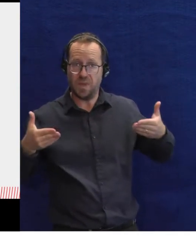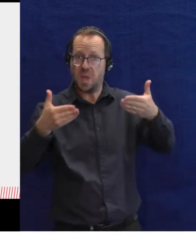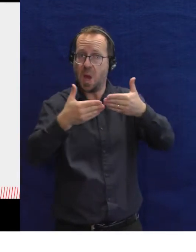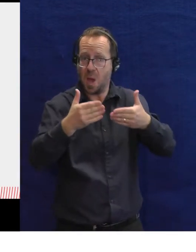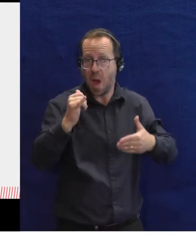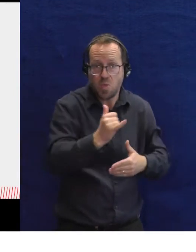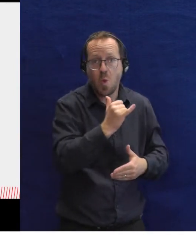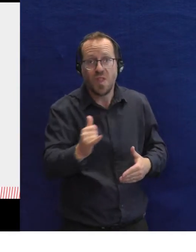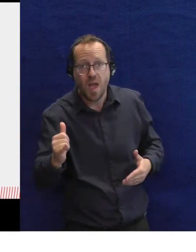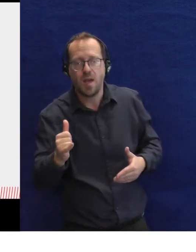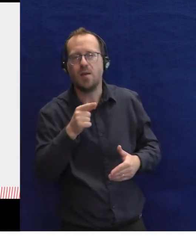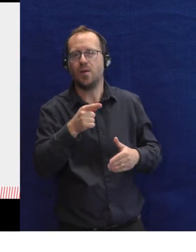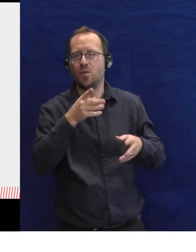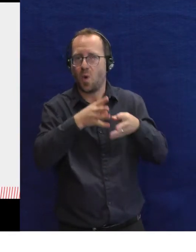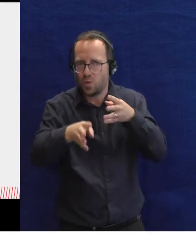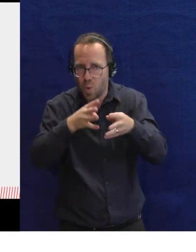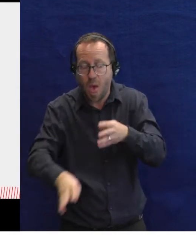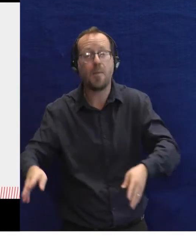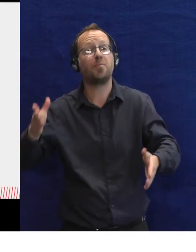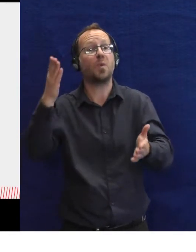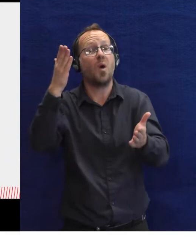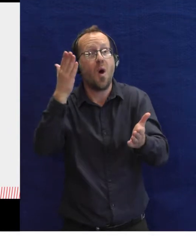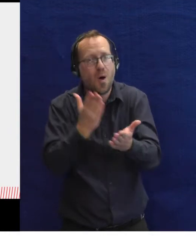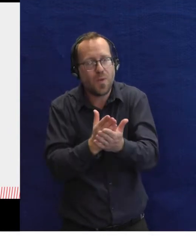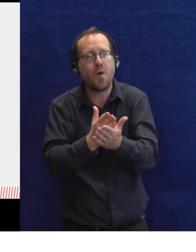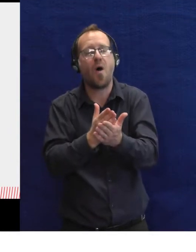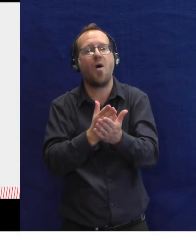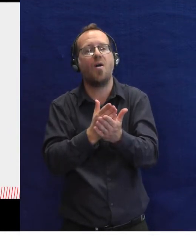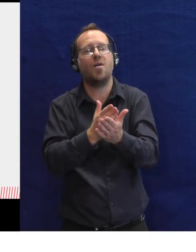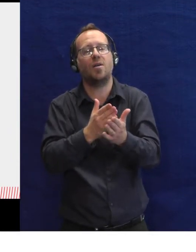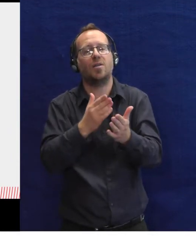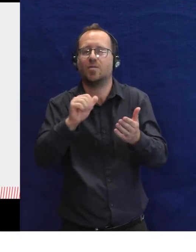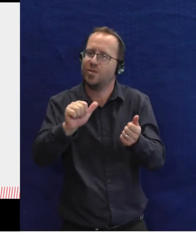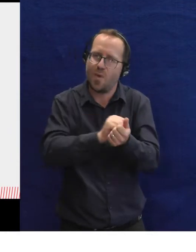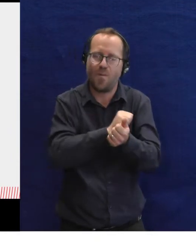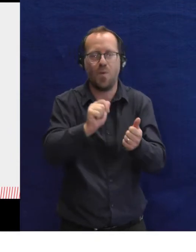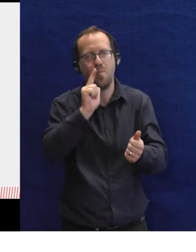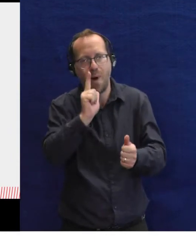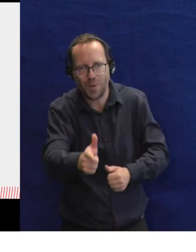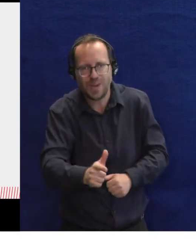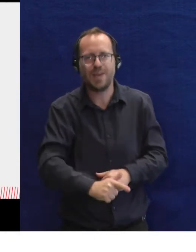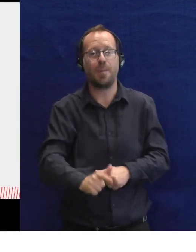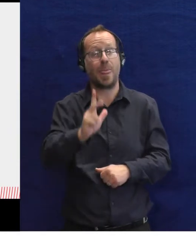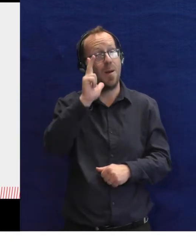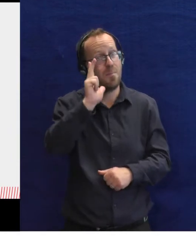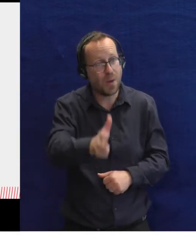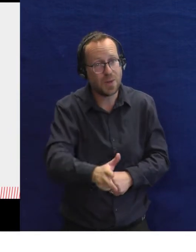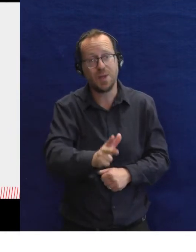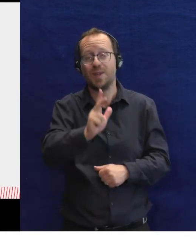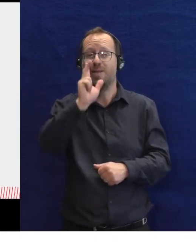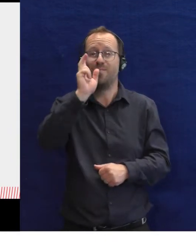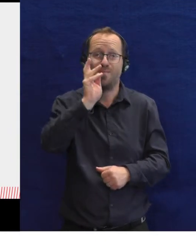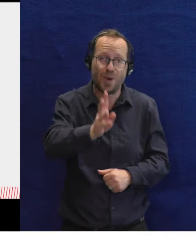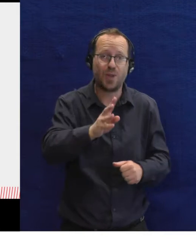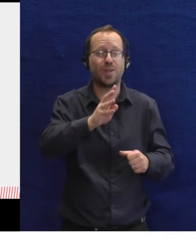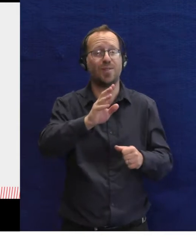they fit from the content? Is something missing? Is something too much? And you repeat this circle like 3-4 times till you have a